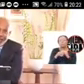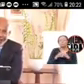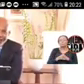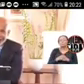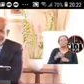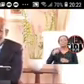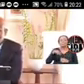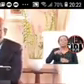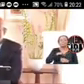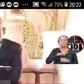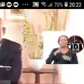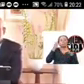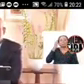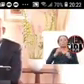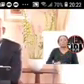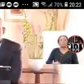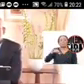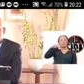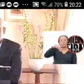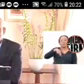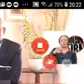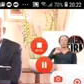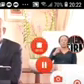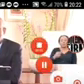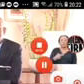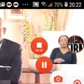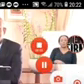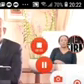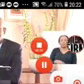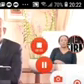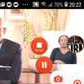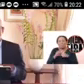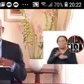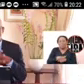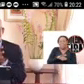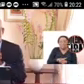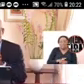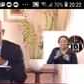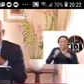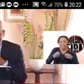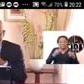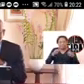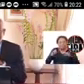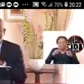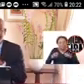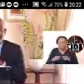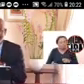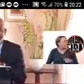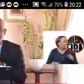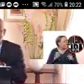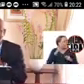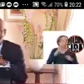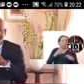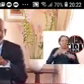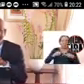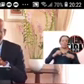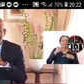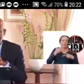that the QEH has 2,300 members of staff. Thanks for the question. I'm happy to clarify. In